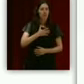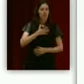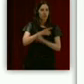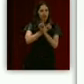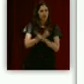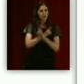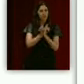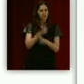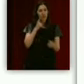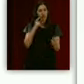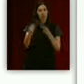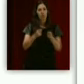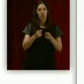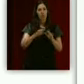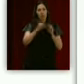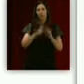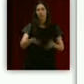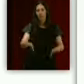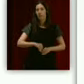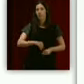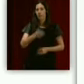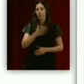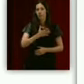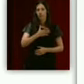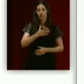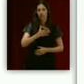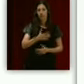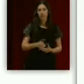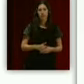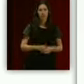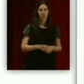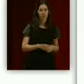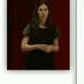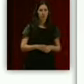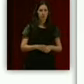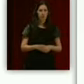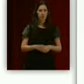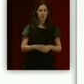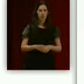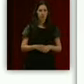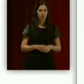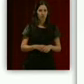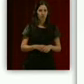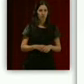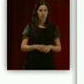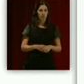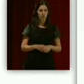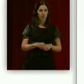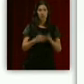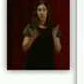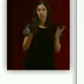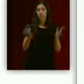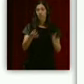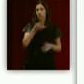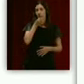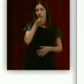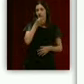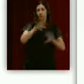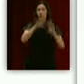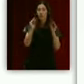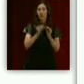for which the classifier couldn't detect the potentials, and thus it couldn't configure